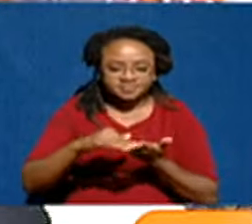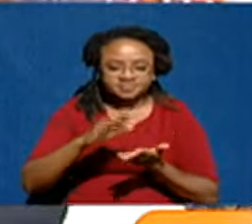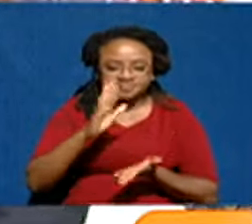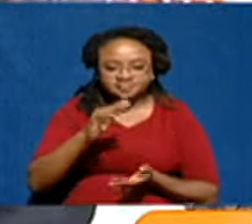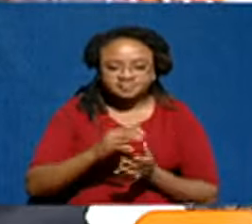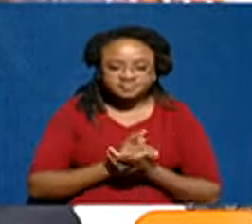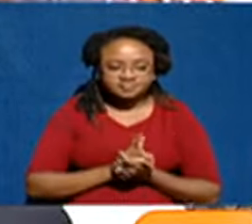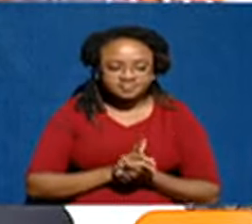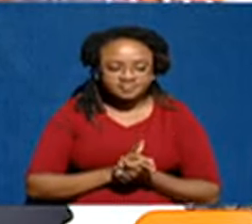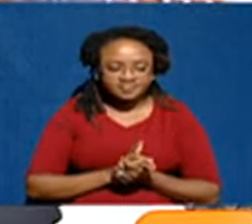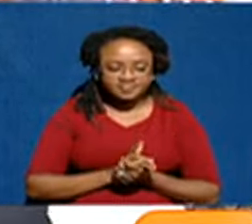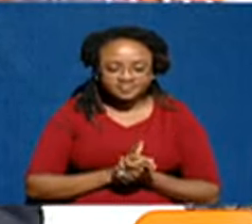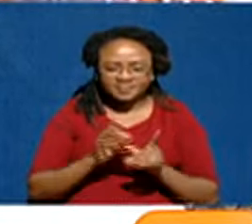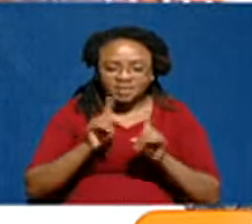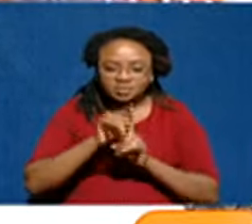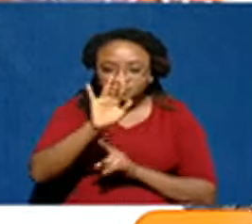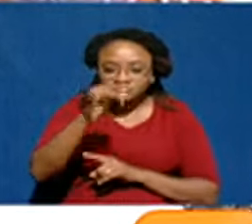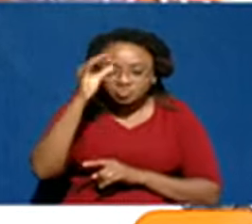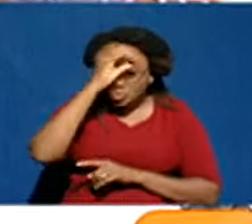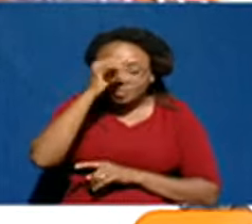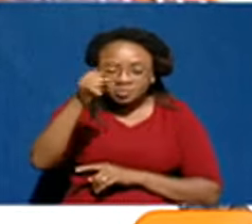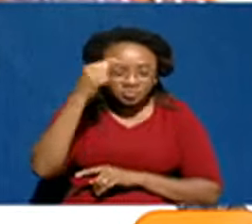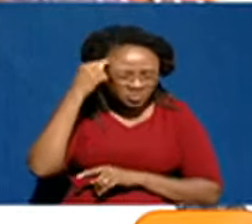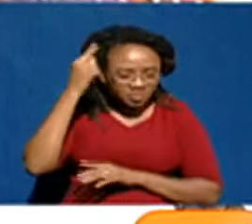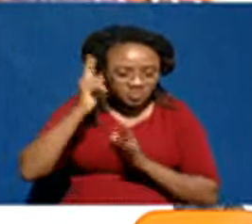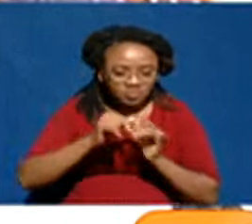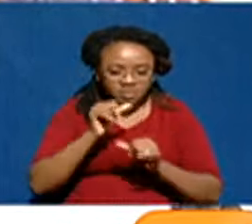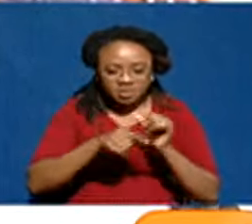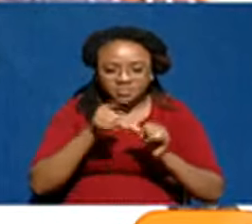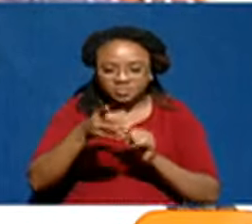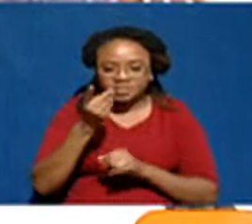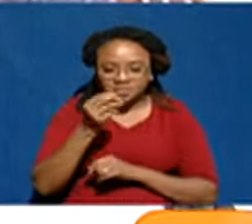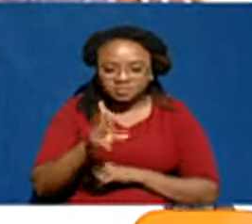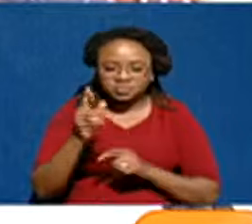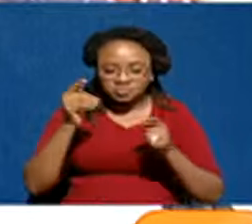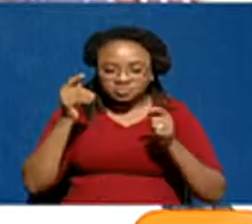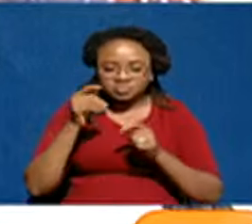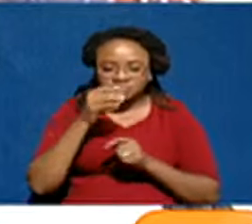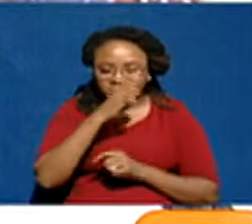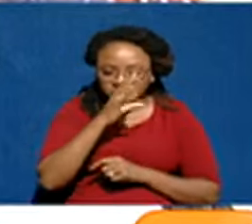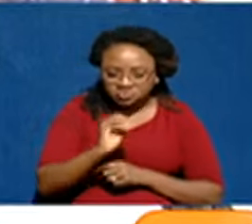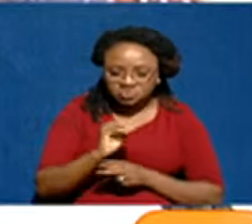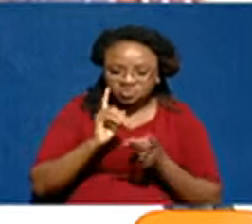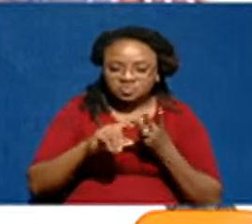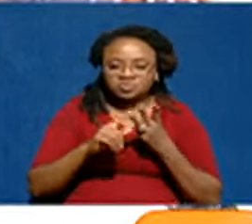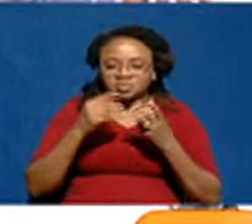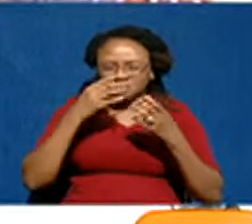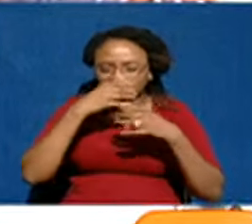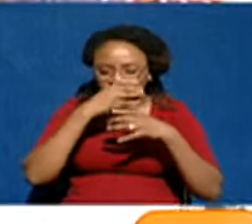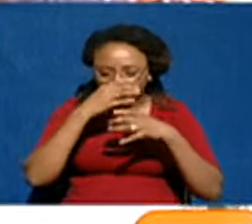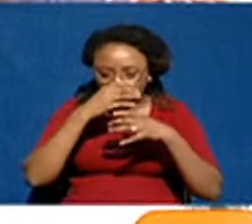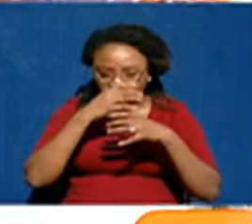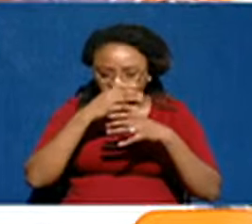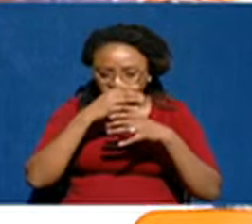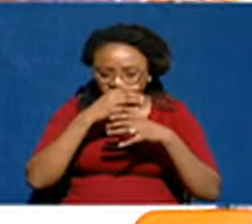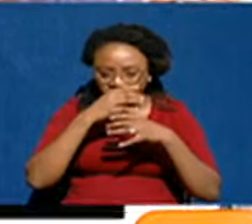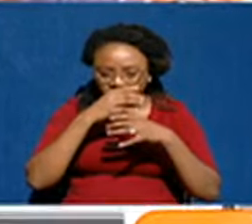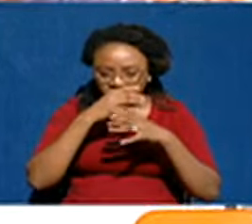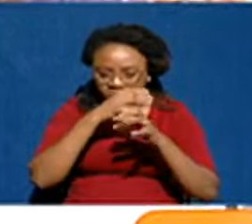get reactions from you as well. What do you think of the ongoing doctors, clinical officers, and lab